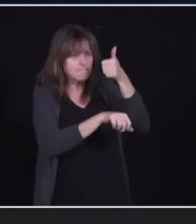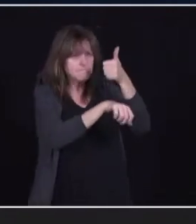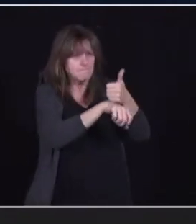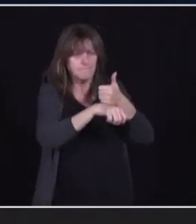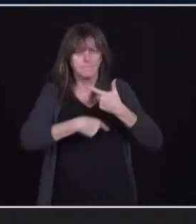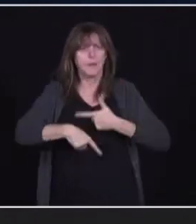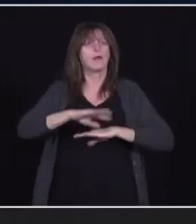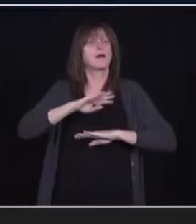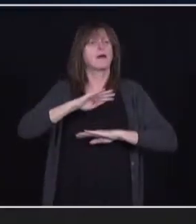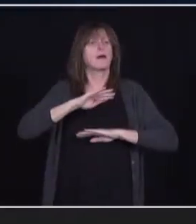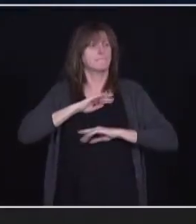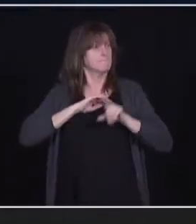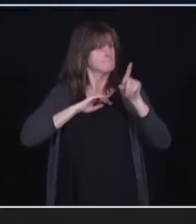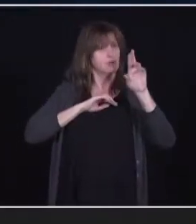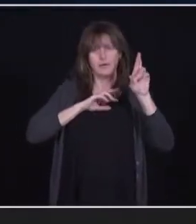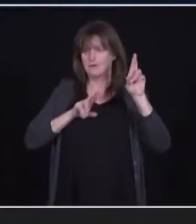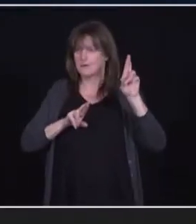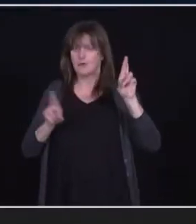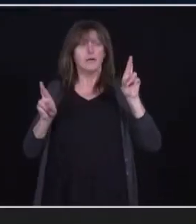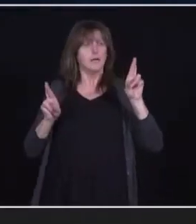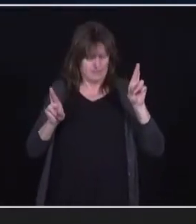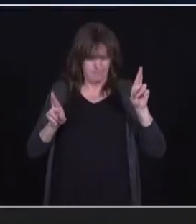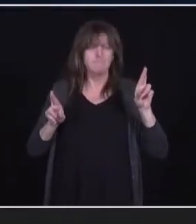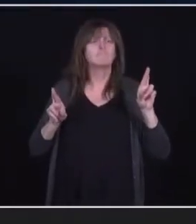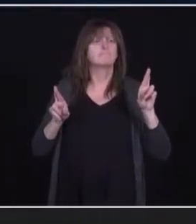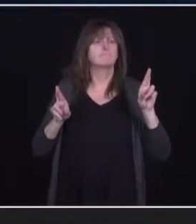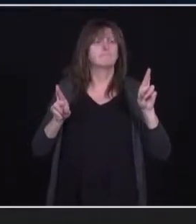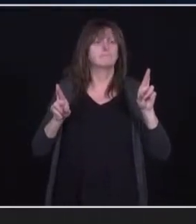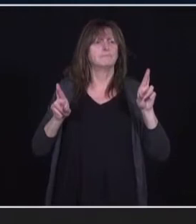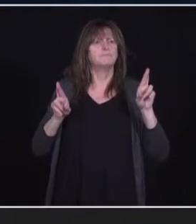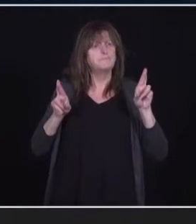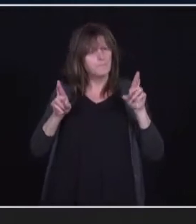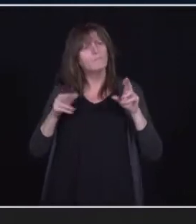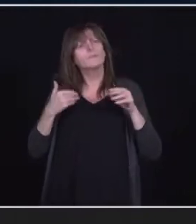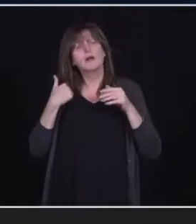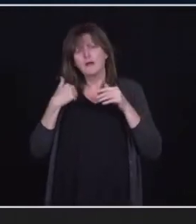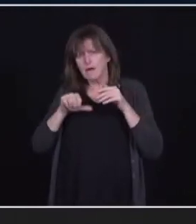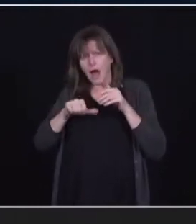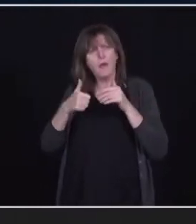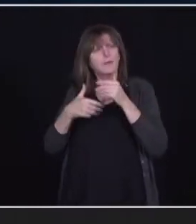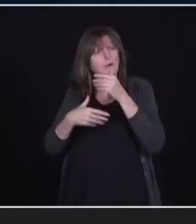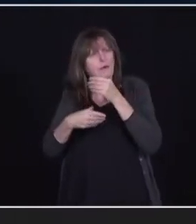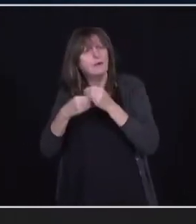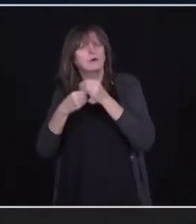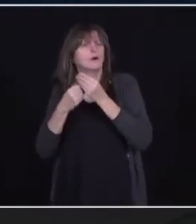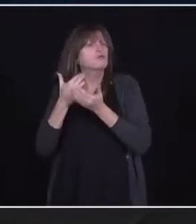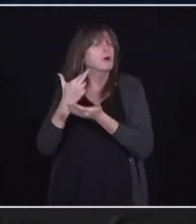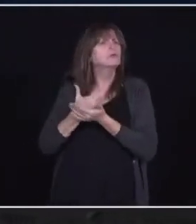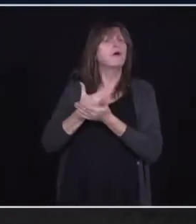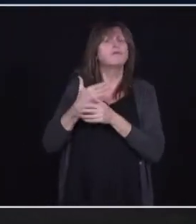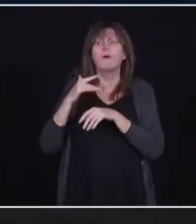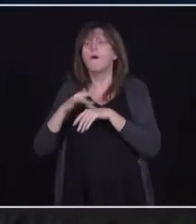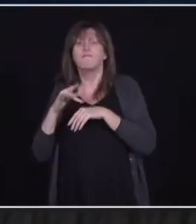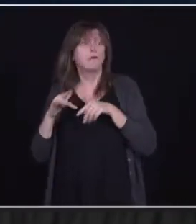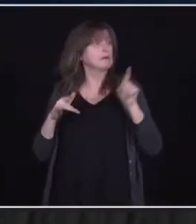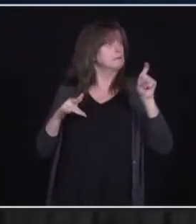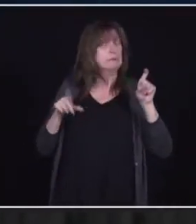ready, and we have additional resources available if and when they need it. Thank you. Follow